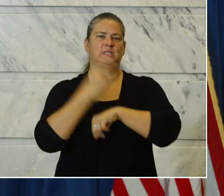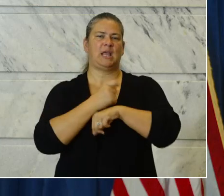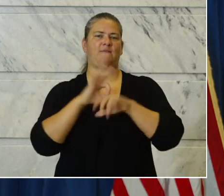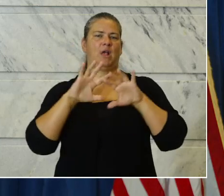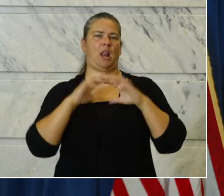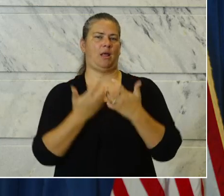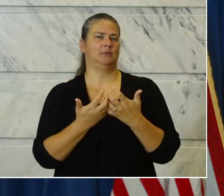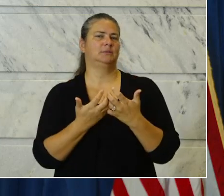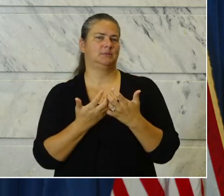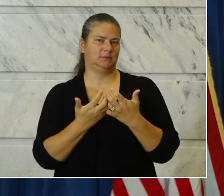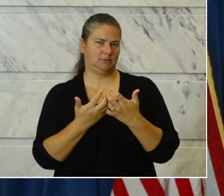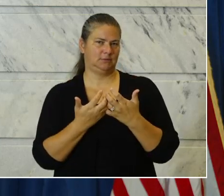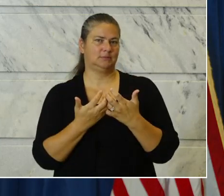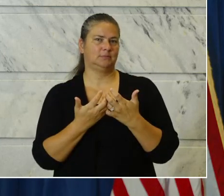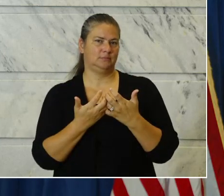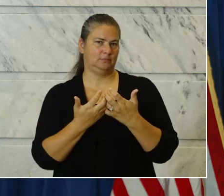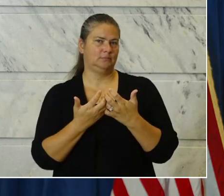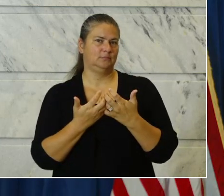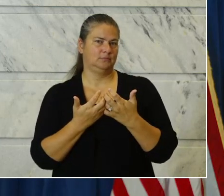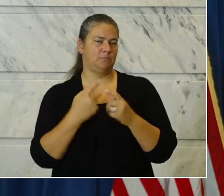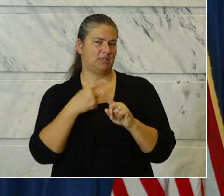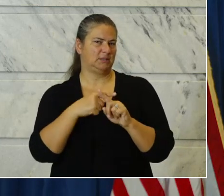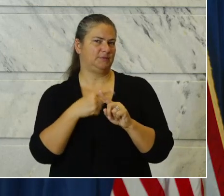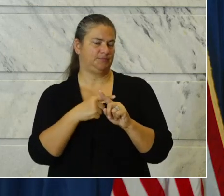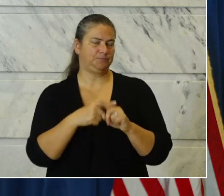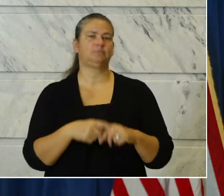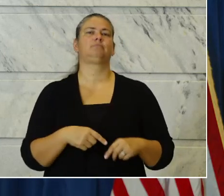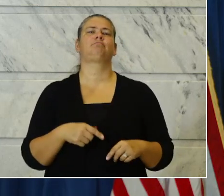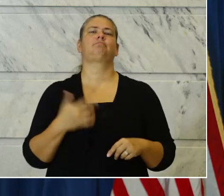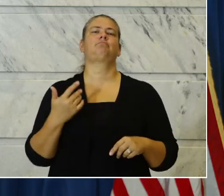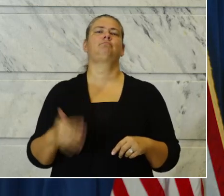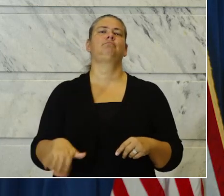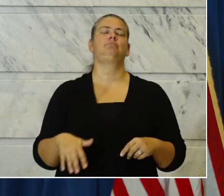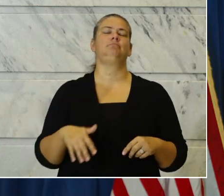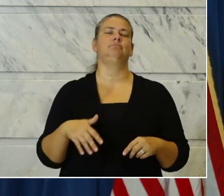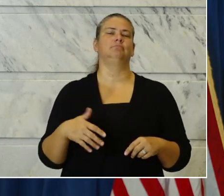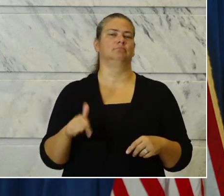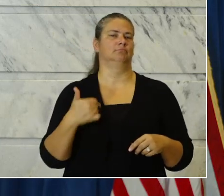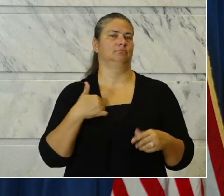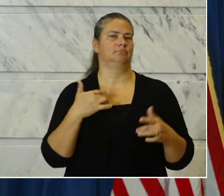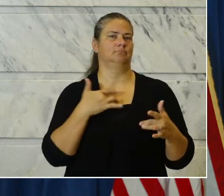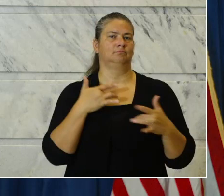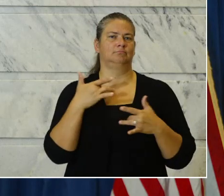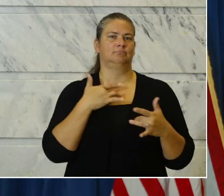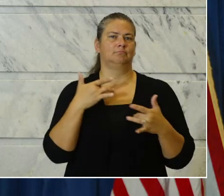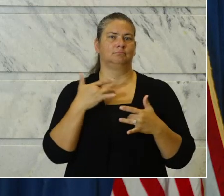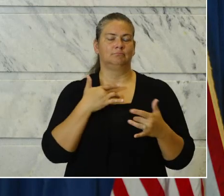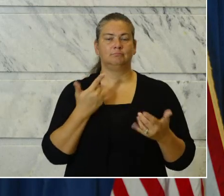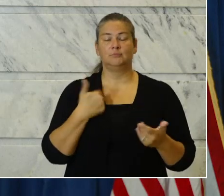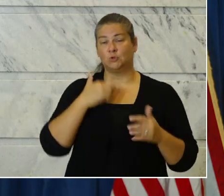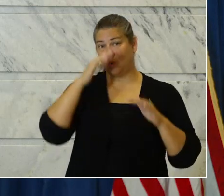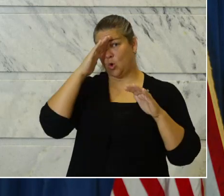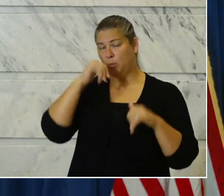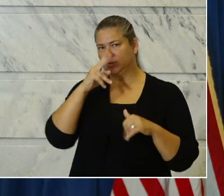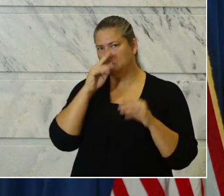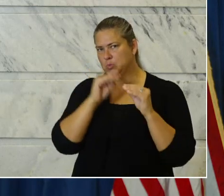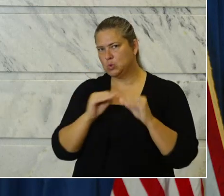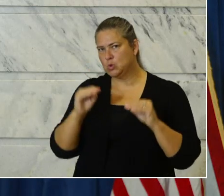276 from the first day of classes. It's a real concern. And so my hope is that we will see more